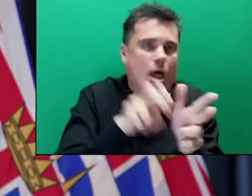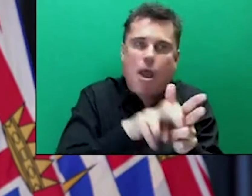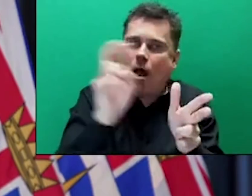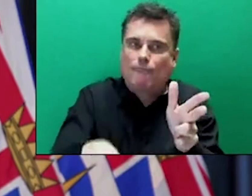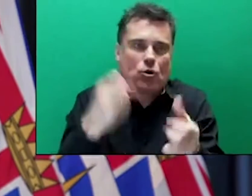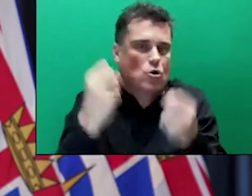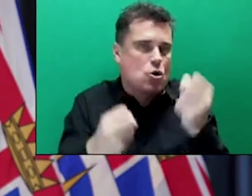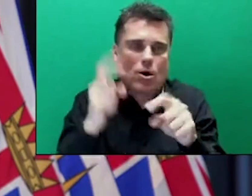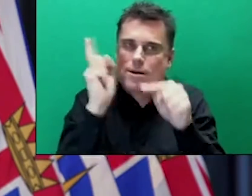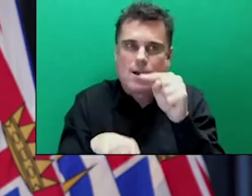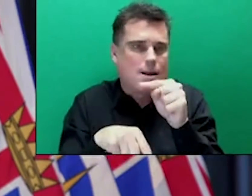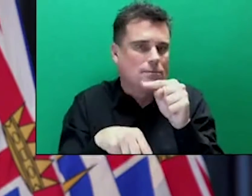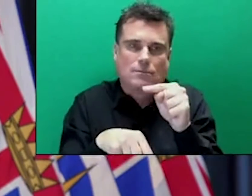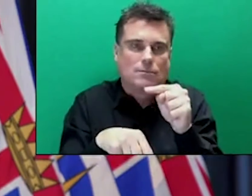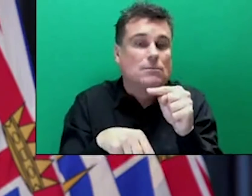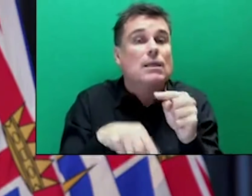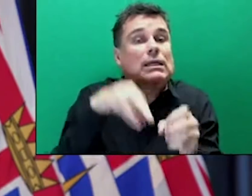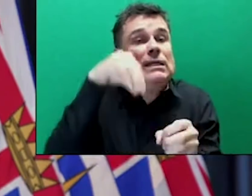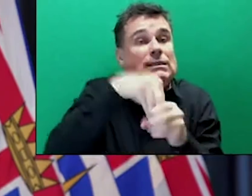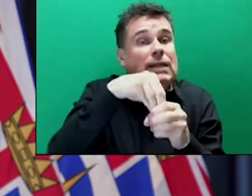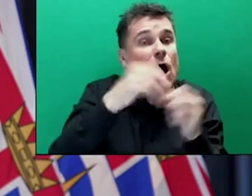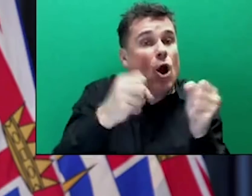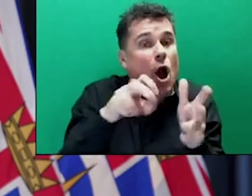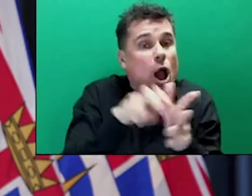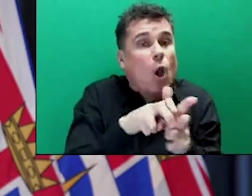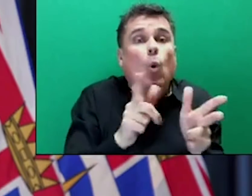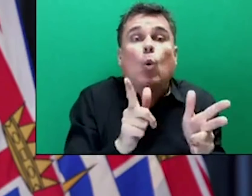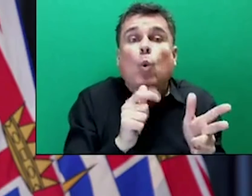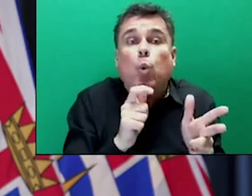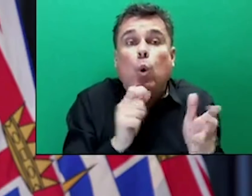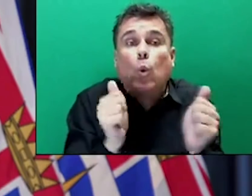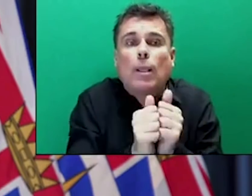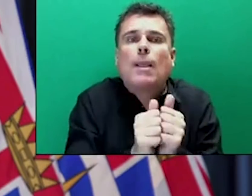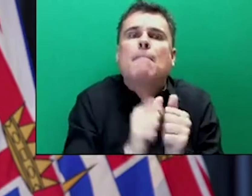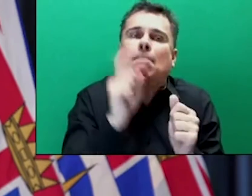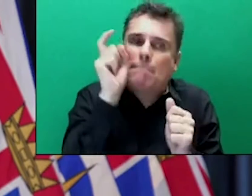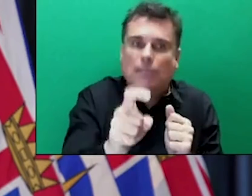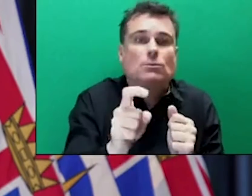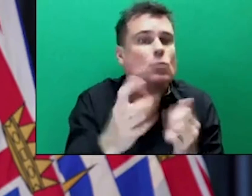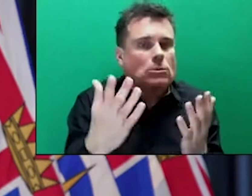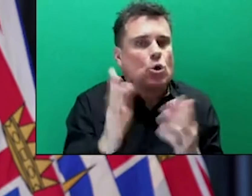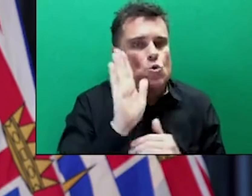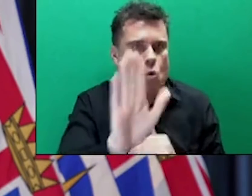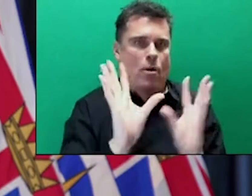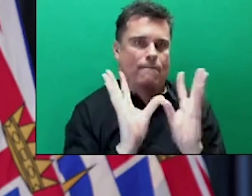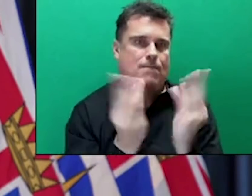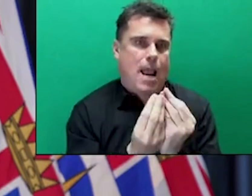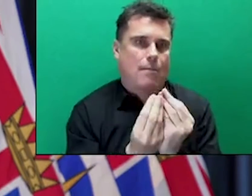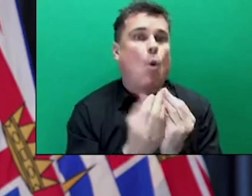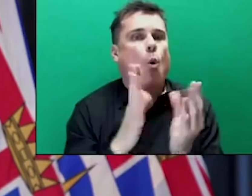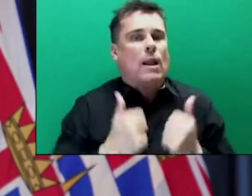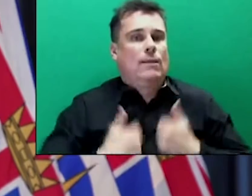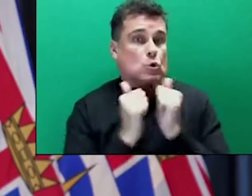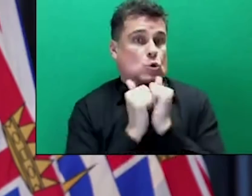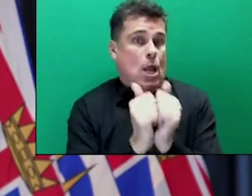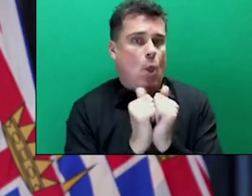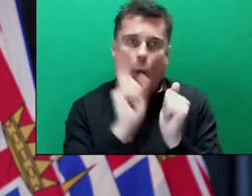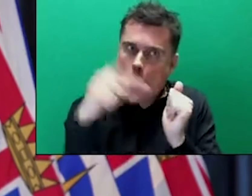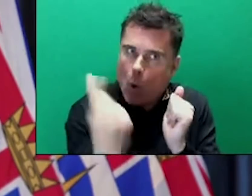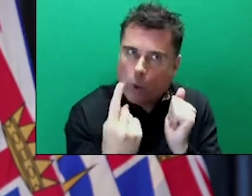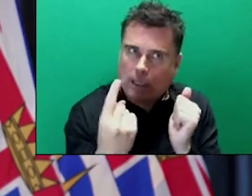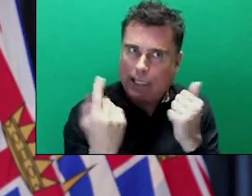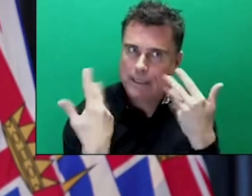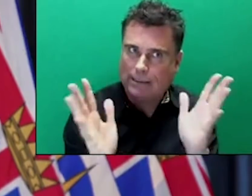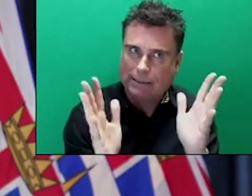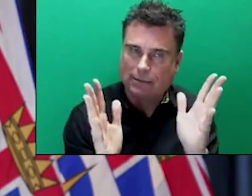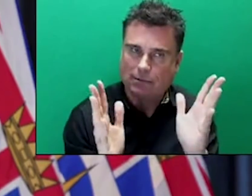must continue to maintain physical distancing, having entry and exit controls, and ensuring that there's no congregation